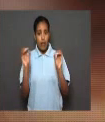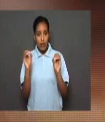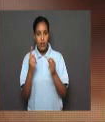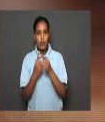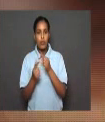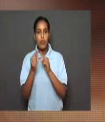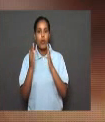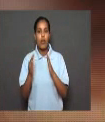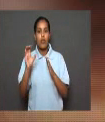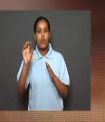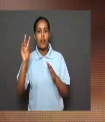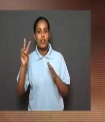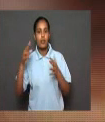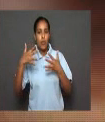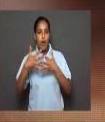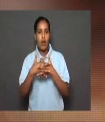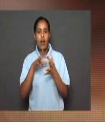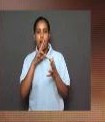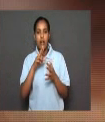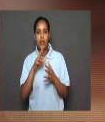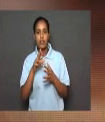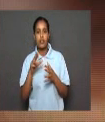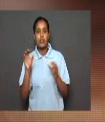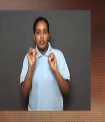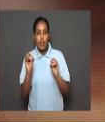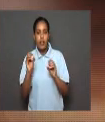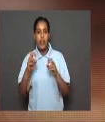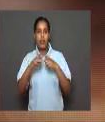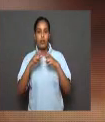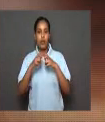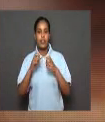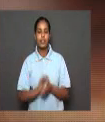Nonpolar covalent compounds are non-electrolytes.